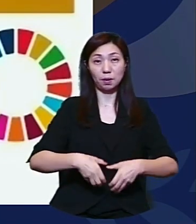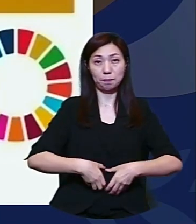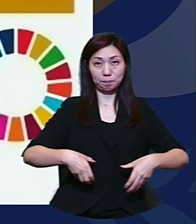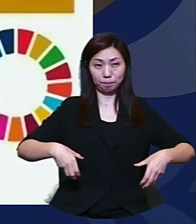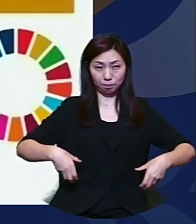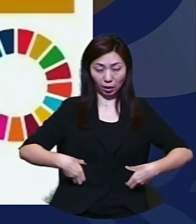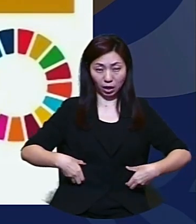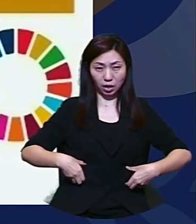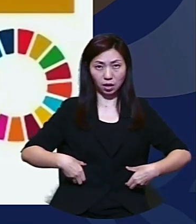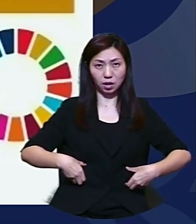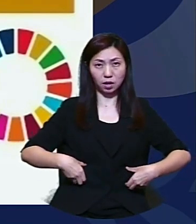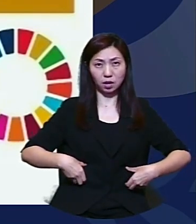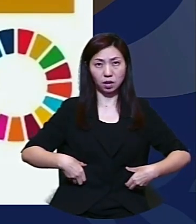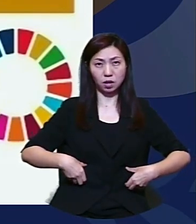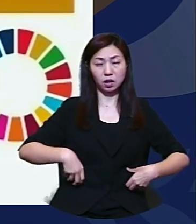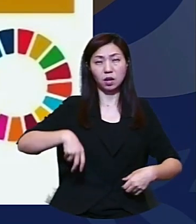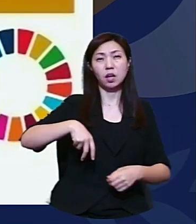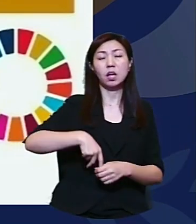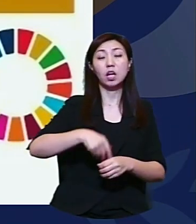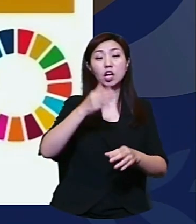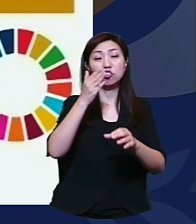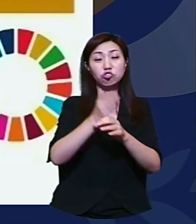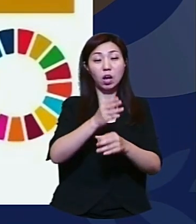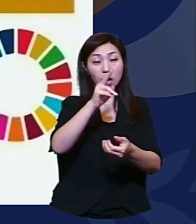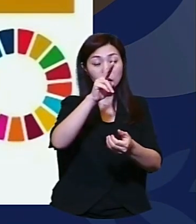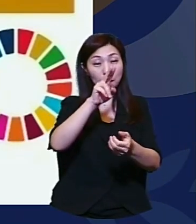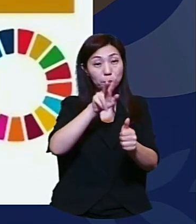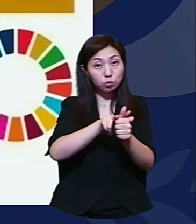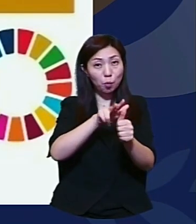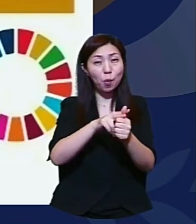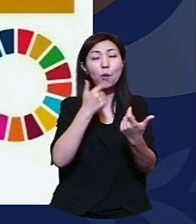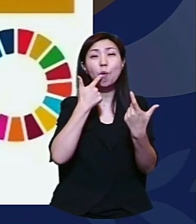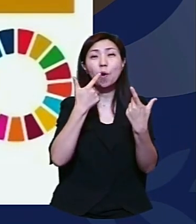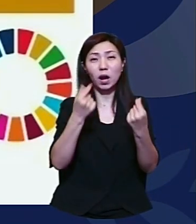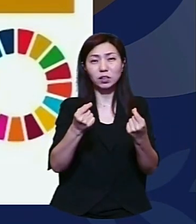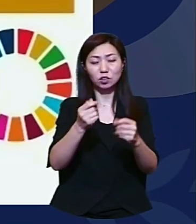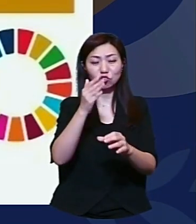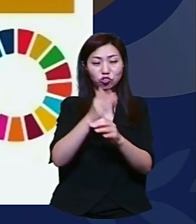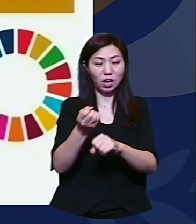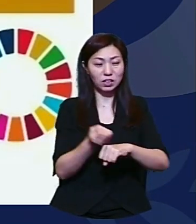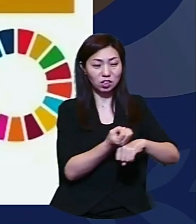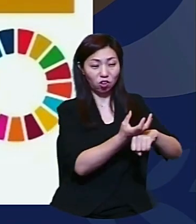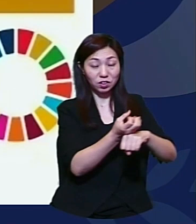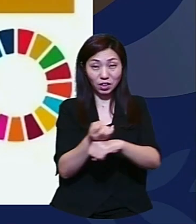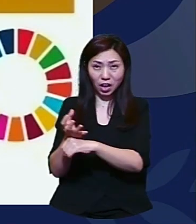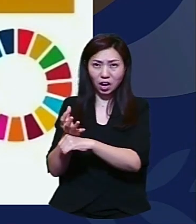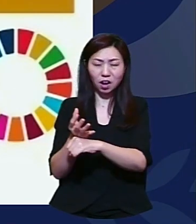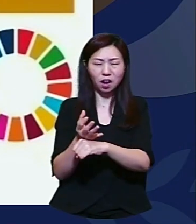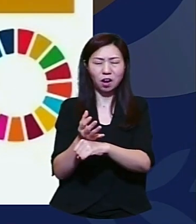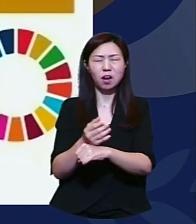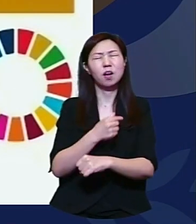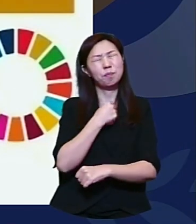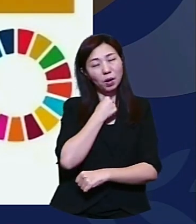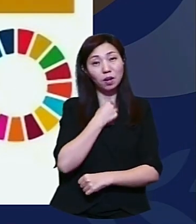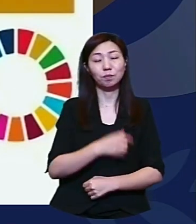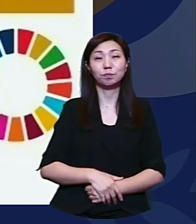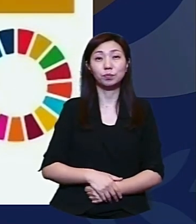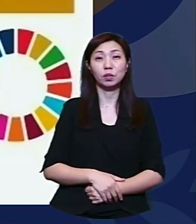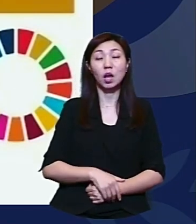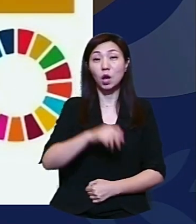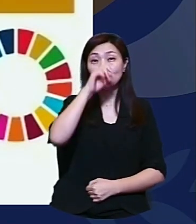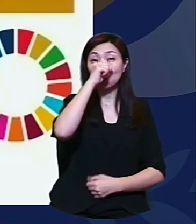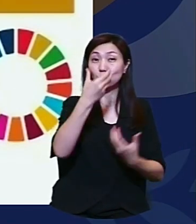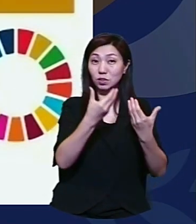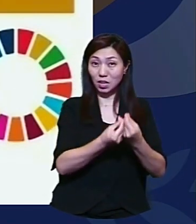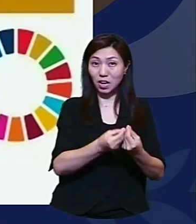type platform, I think would be terrific. We've seen lots of great examples where if you train people